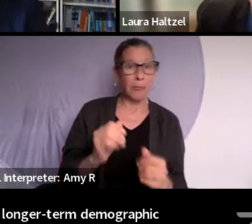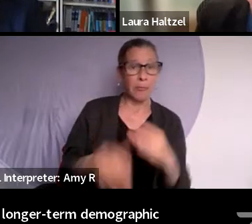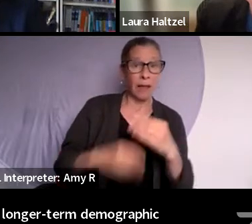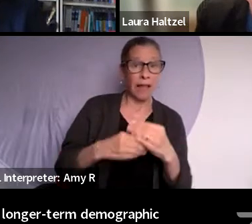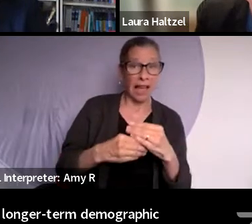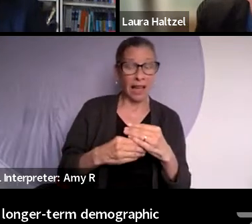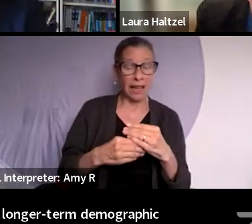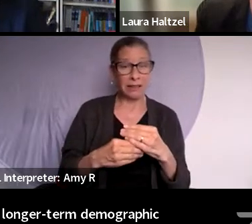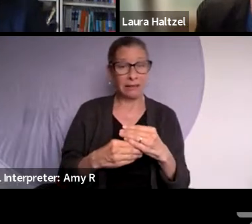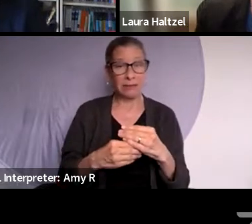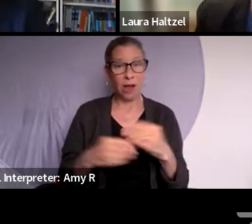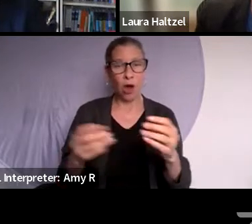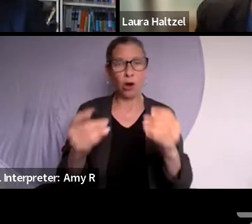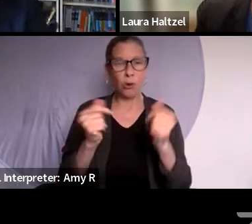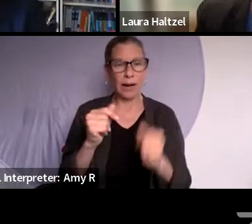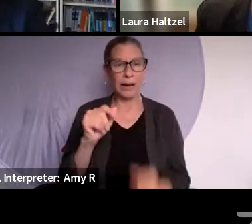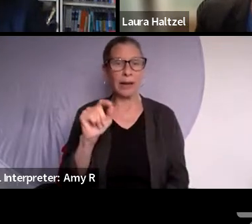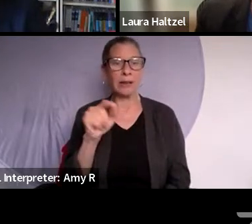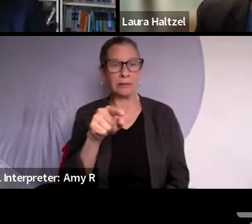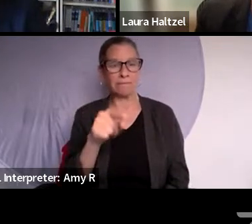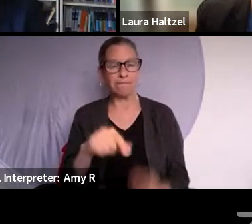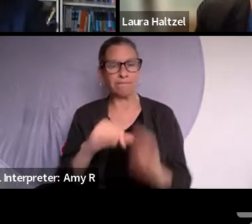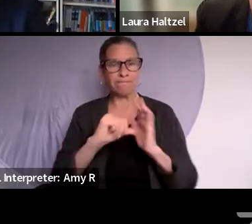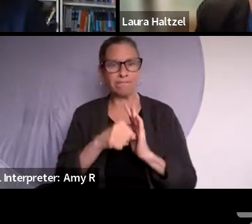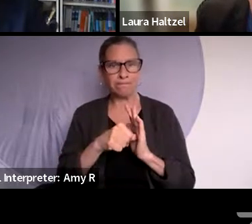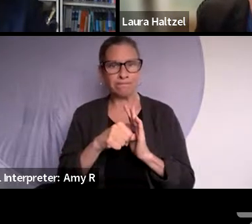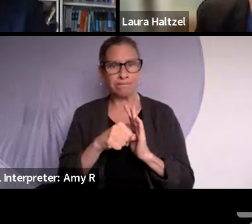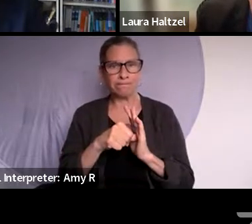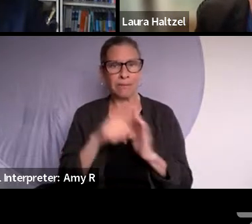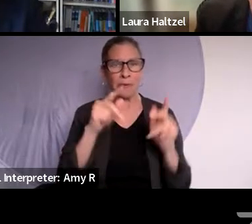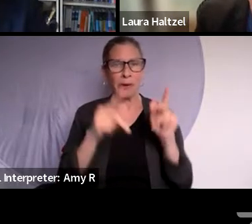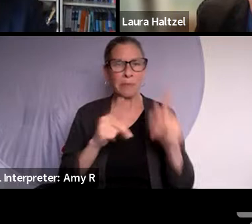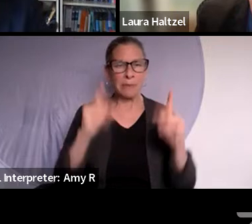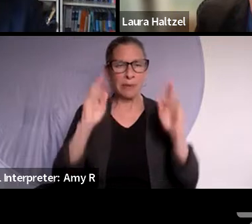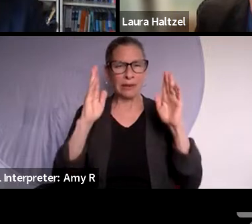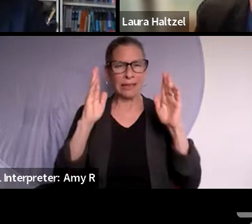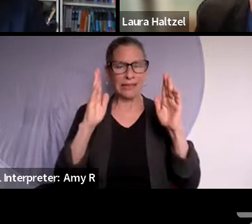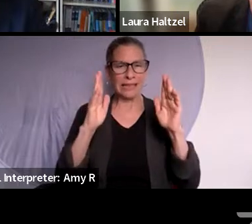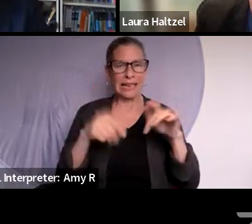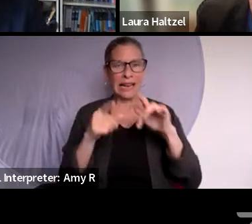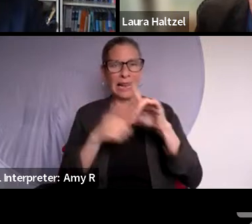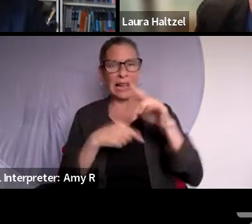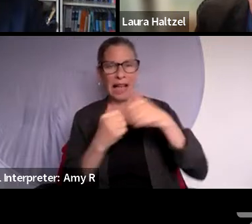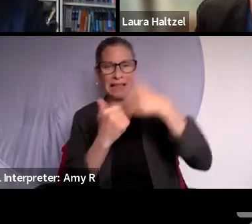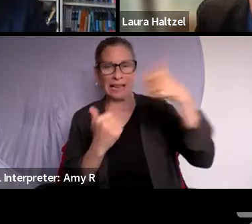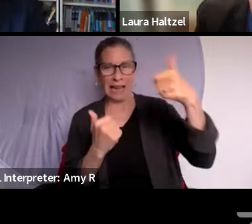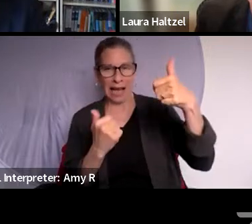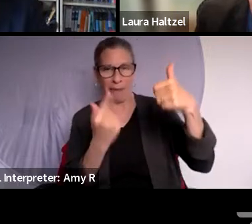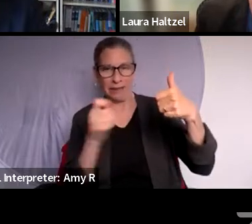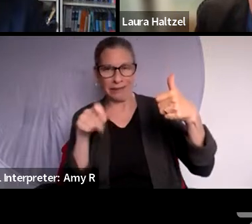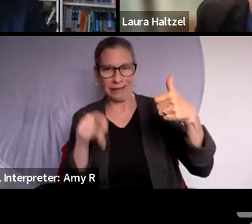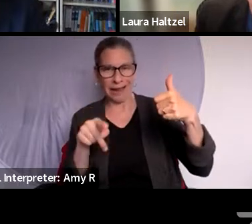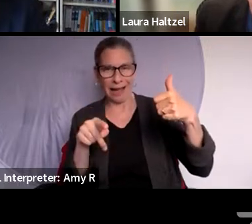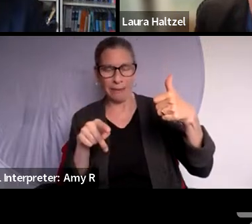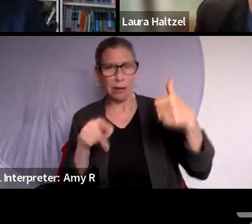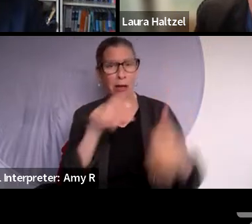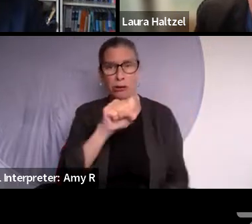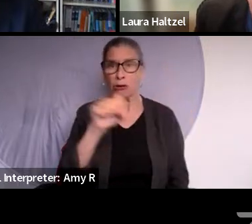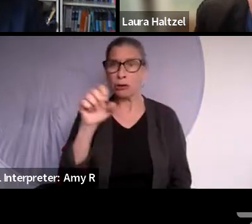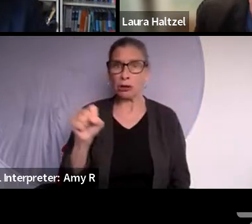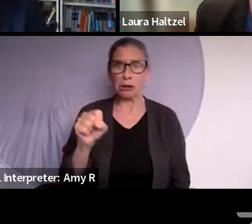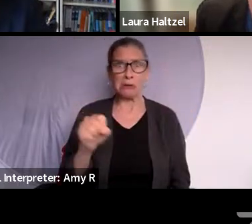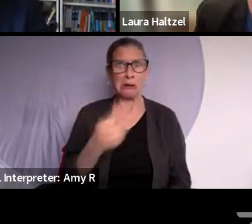one just really quick? I just want to highlight for everybody listening that we're talking about that gap. Like, we're not talking about like Social Security